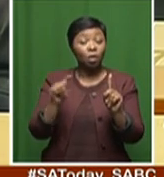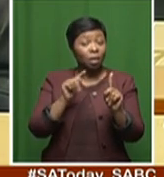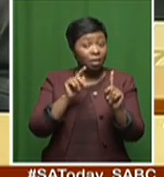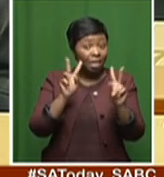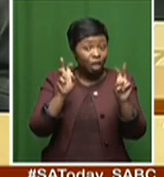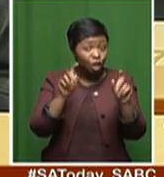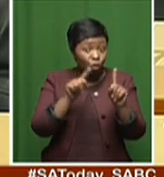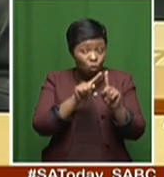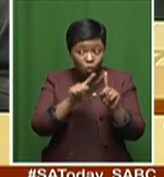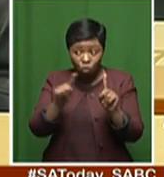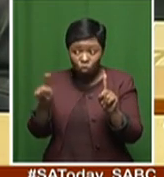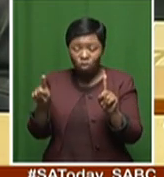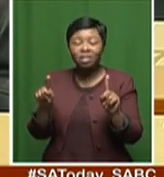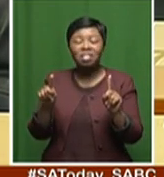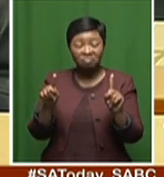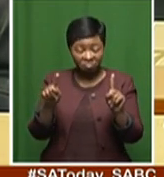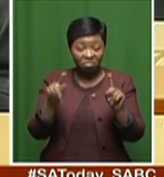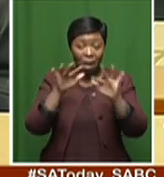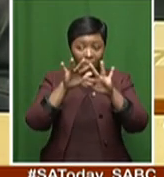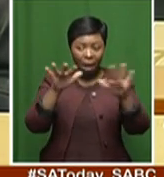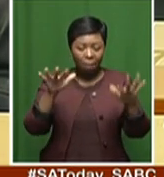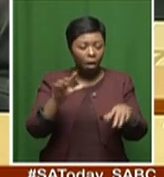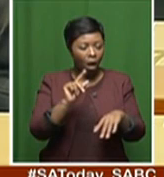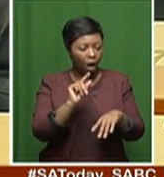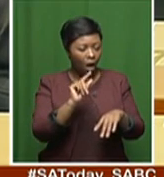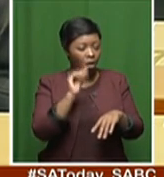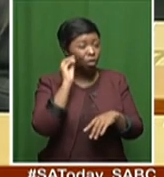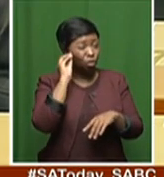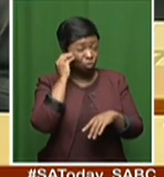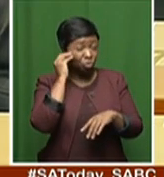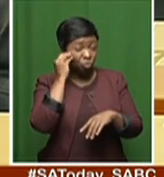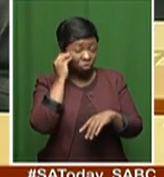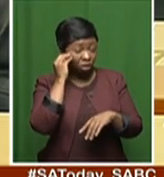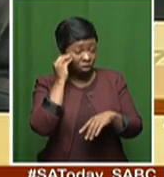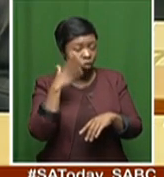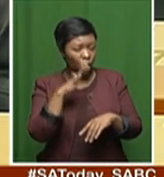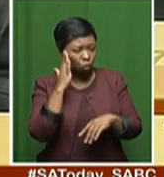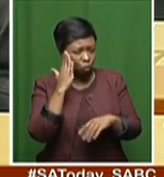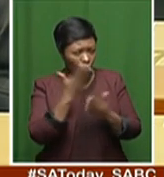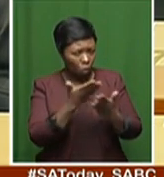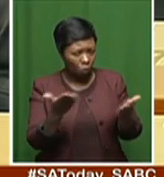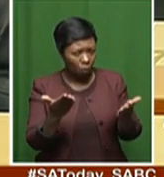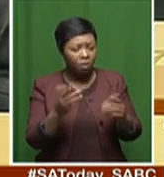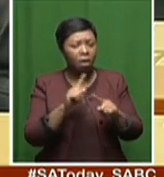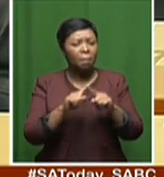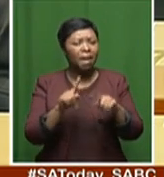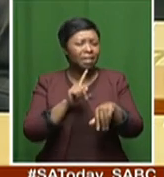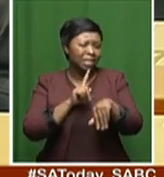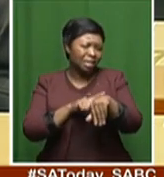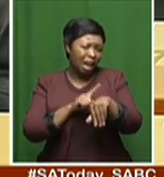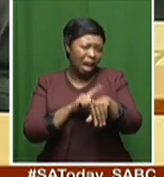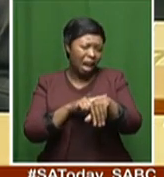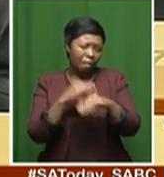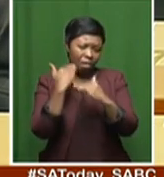of importance to your work as a commission. Now, due to the constraints of time, obviously we were